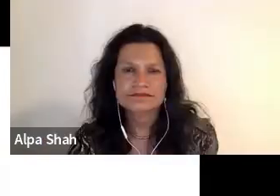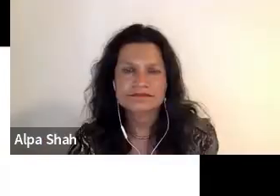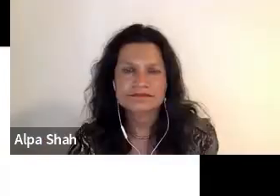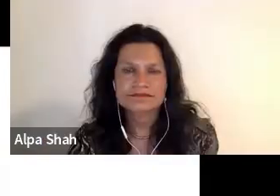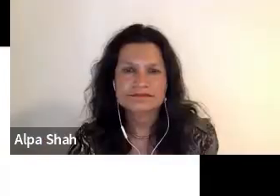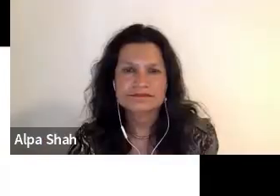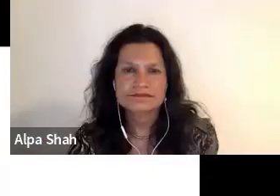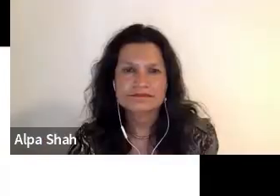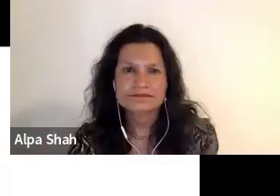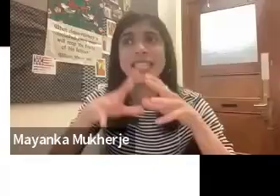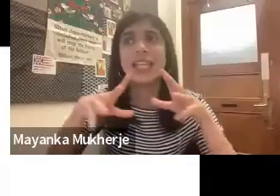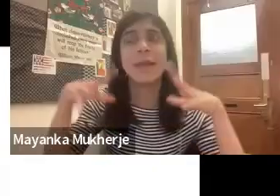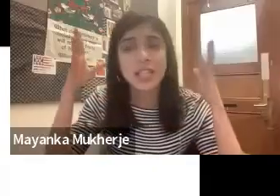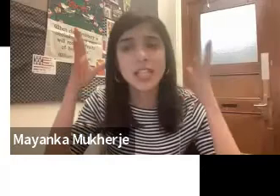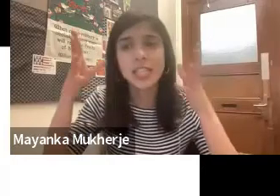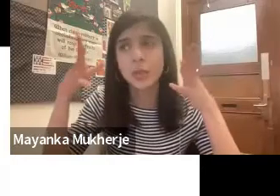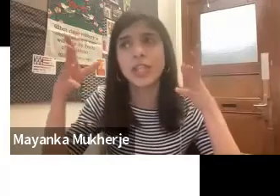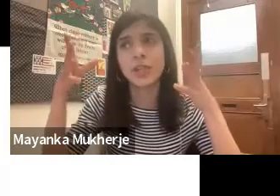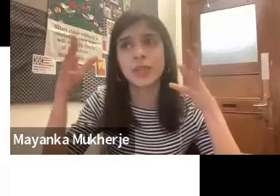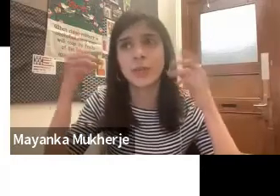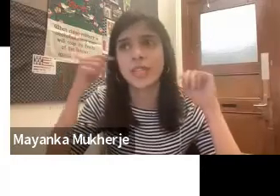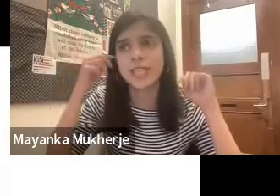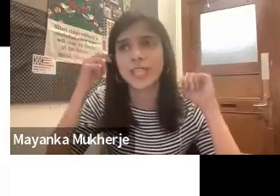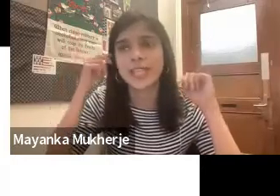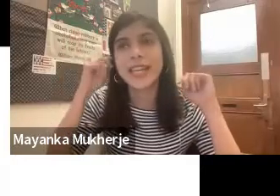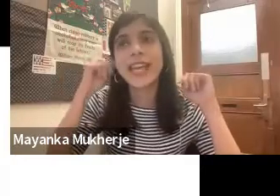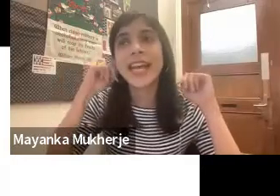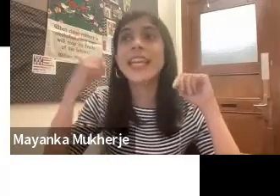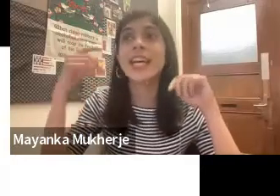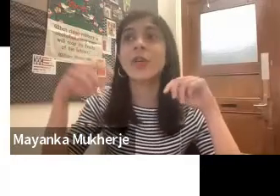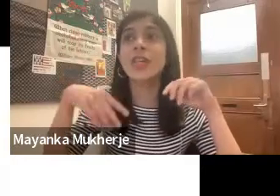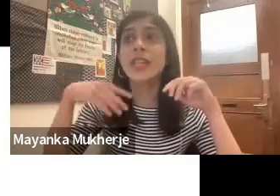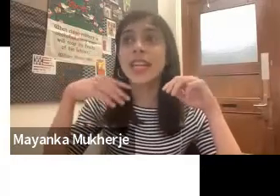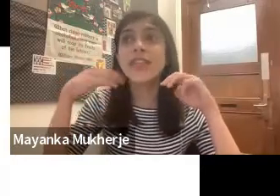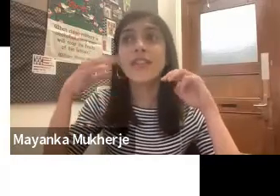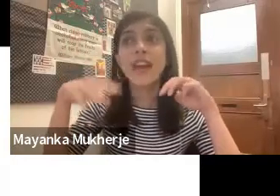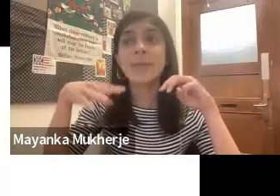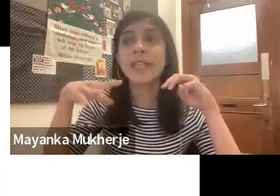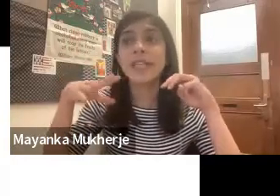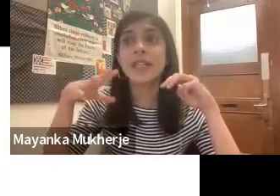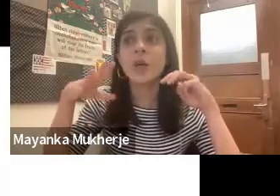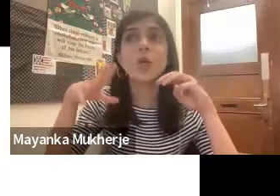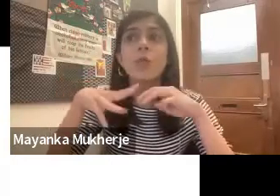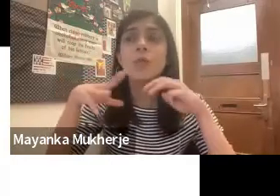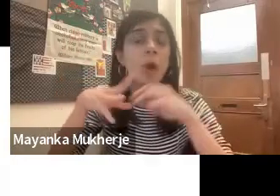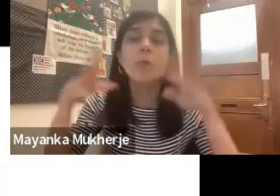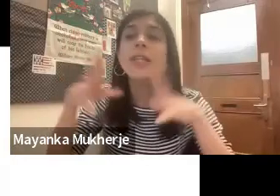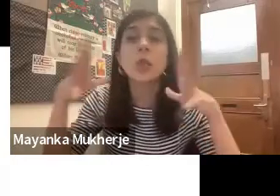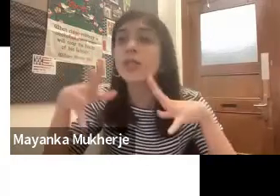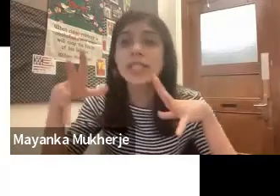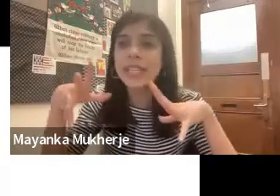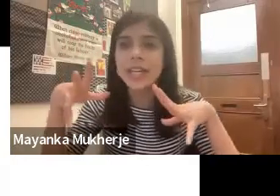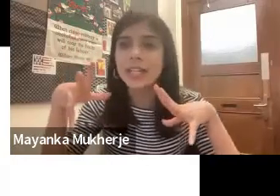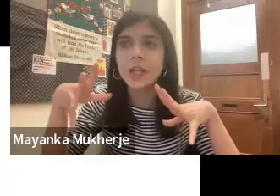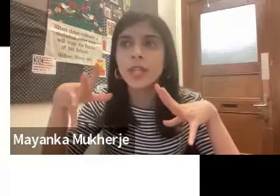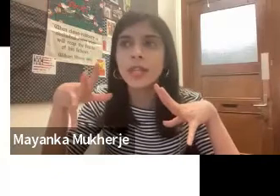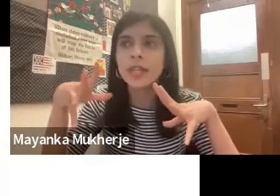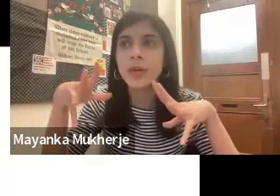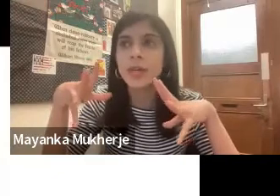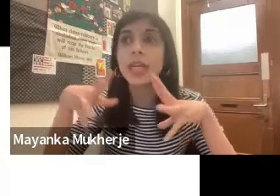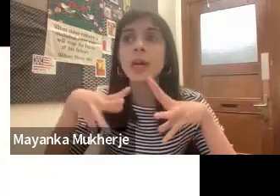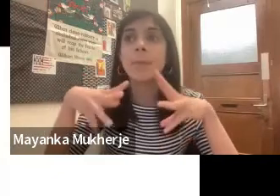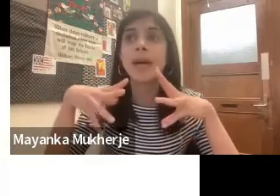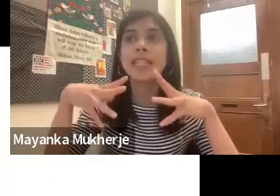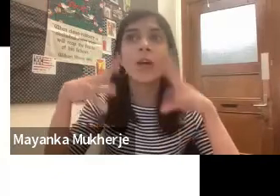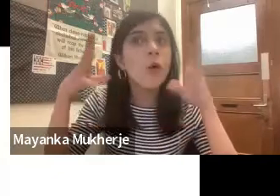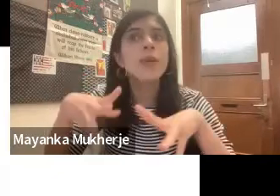his business is actually sustained by the continuation of communities. And he argued that there are even families who probably don't stay in London all year